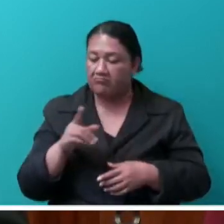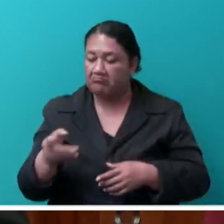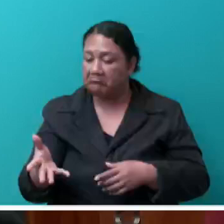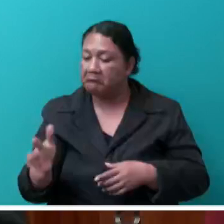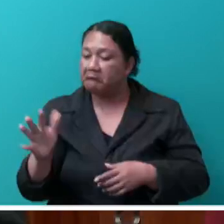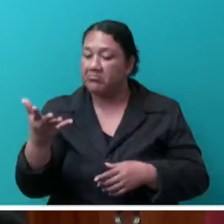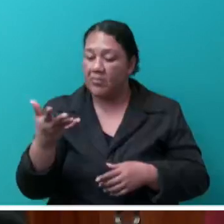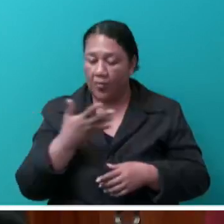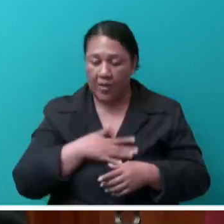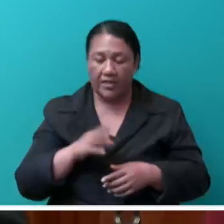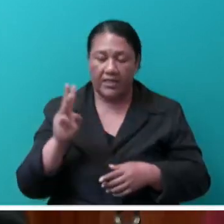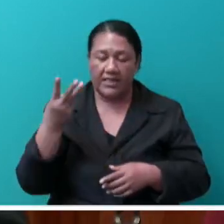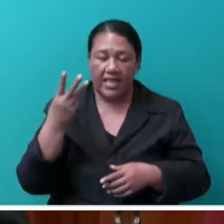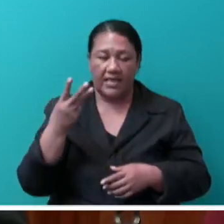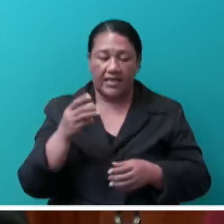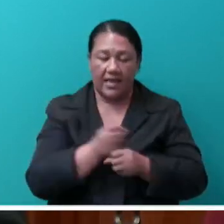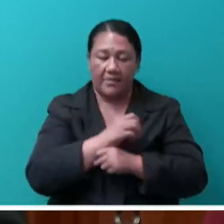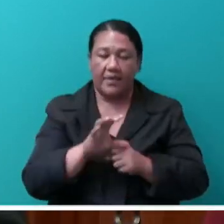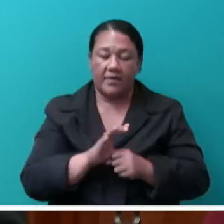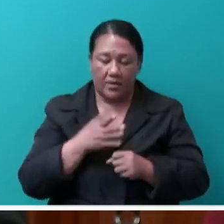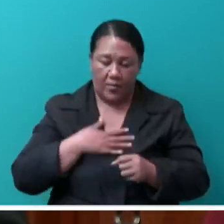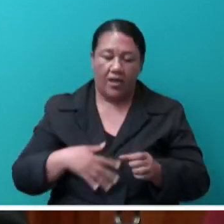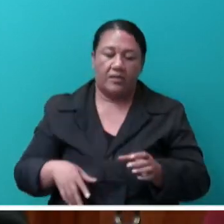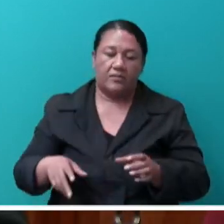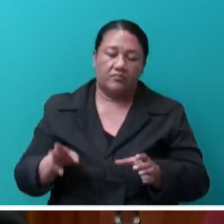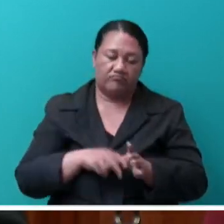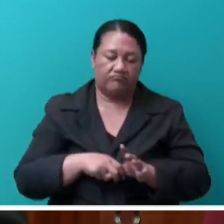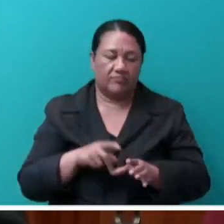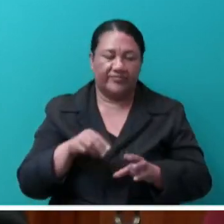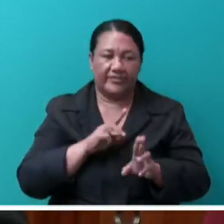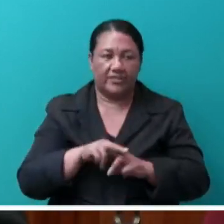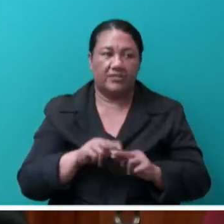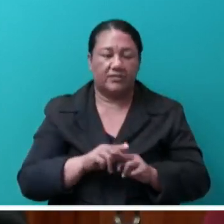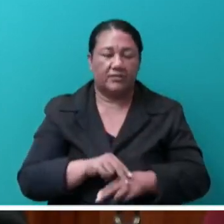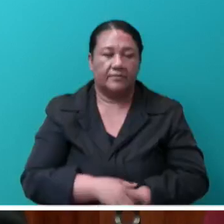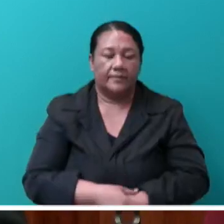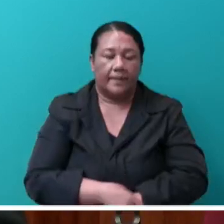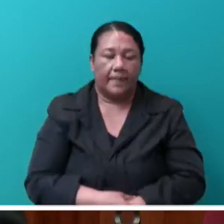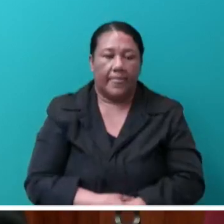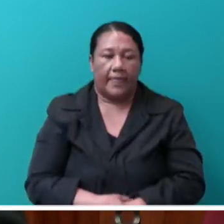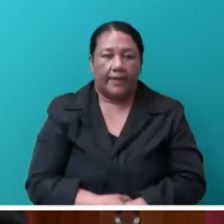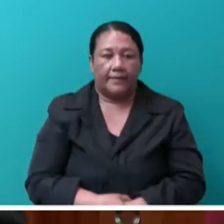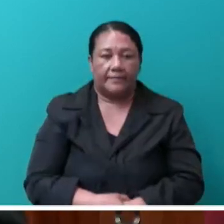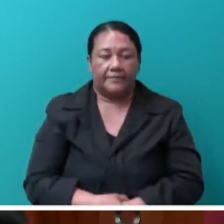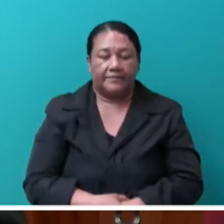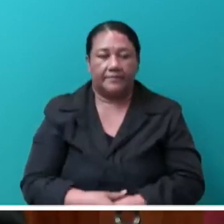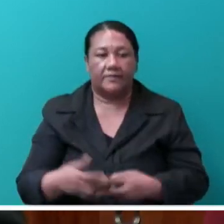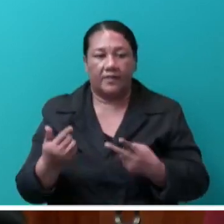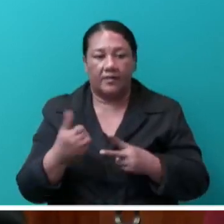our shores. And will certainly attract with it some investment as